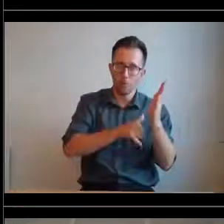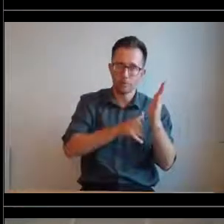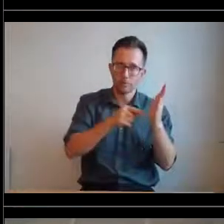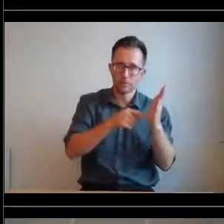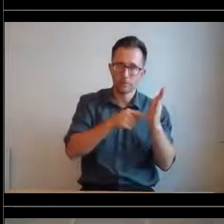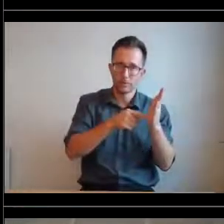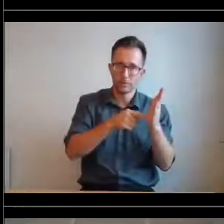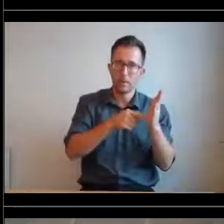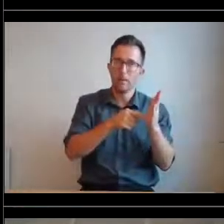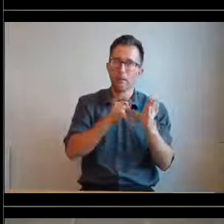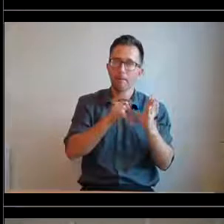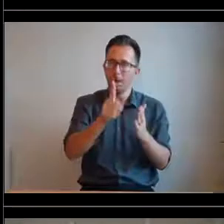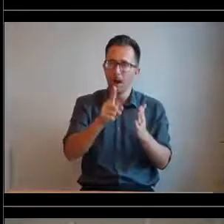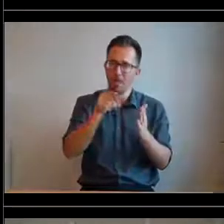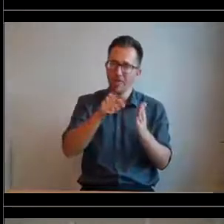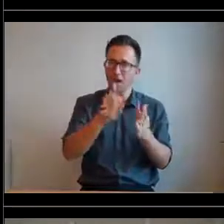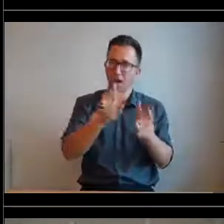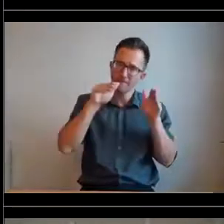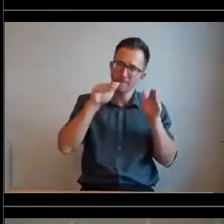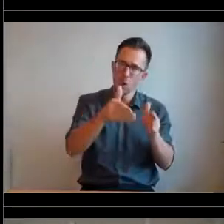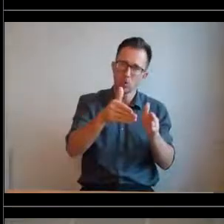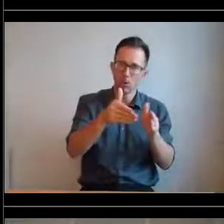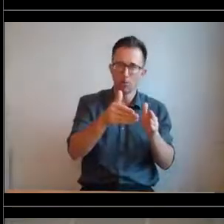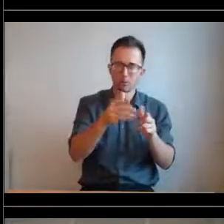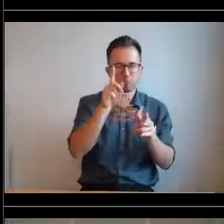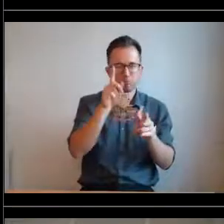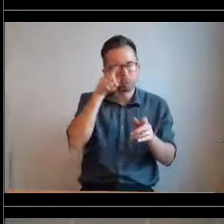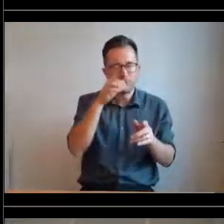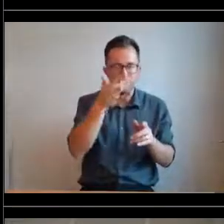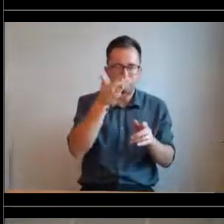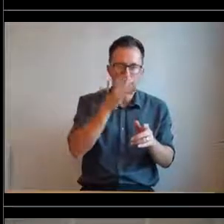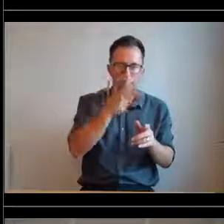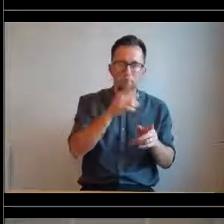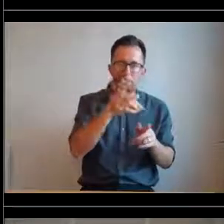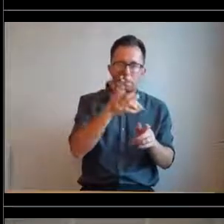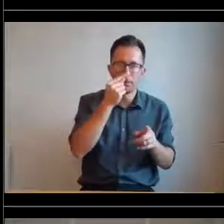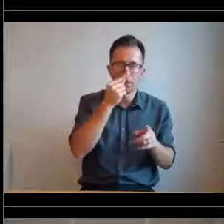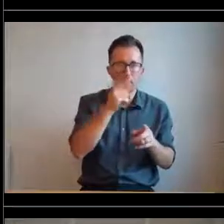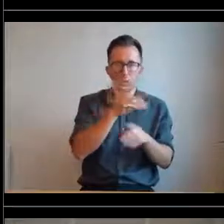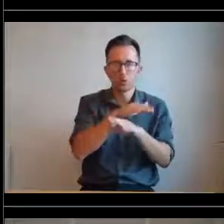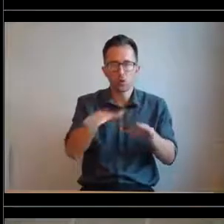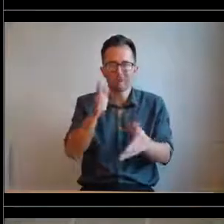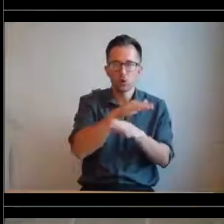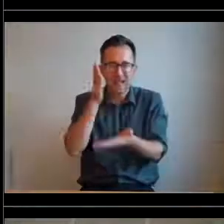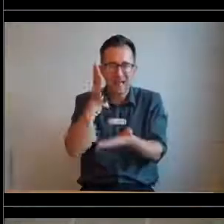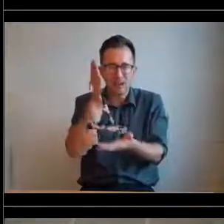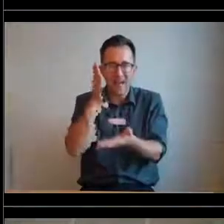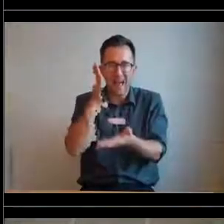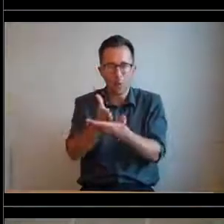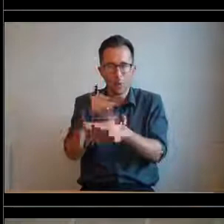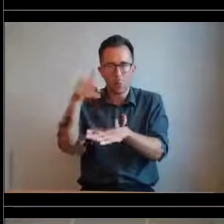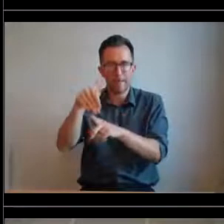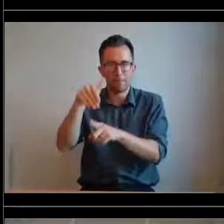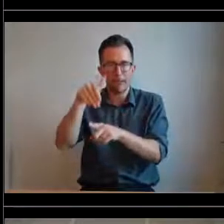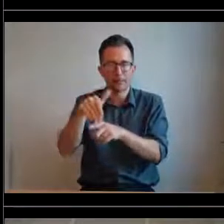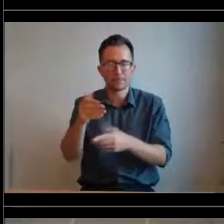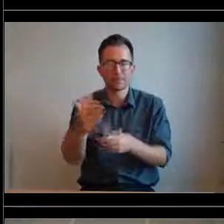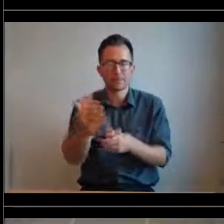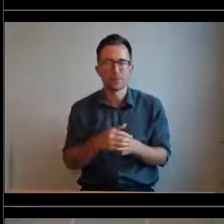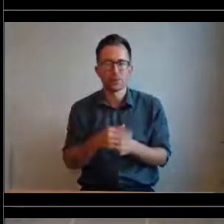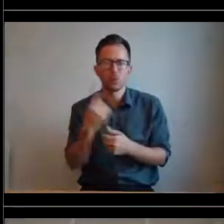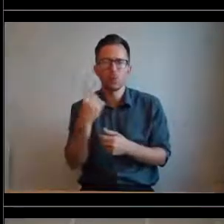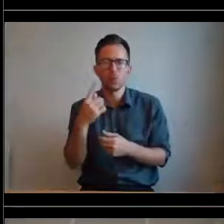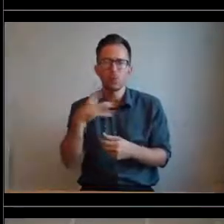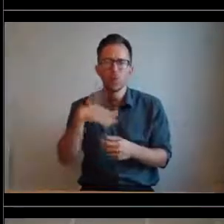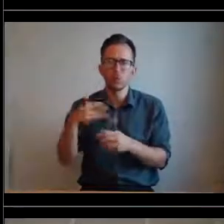the actual effect on the environment. What's your response to that? Who wants to lead on that one? Steve?